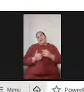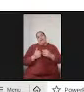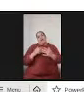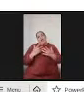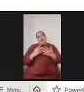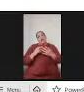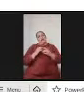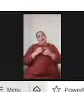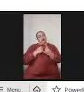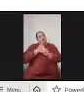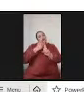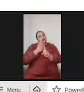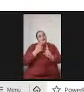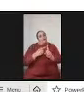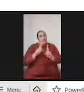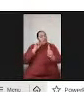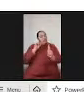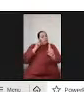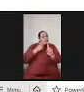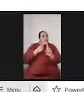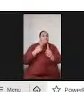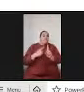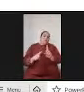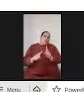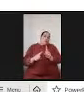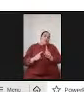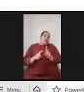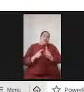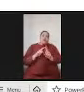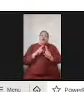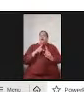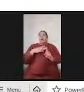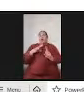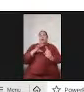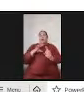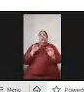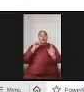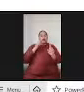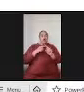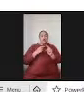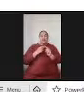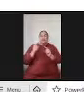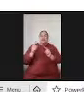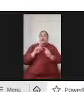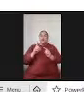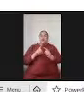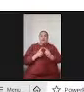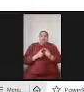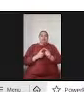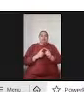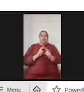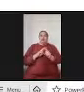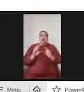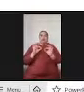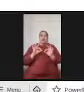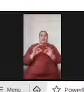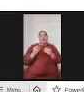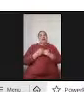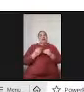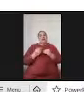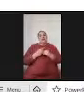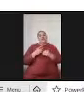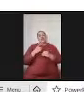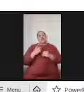strive for, to aim for. You don't want to set targets that is rote, that is things that you would